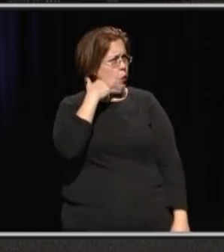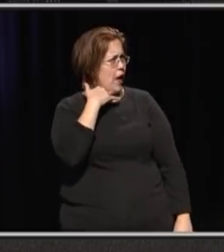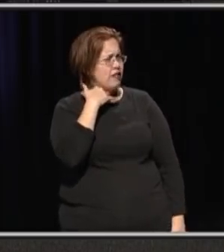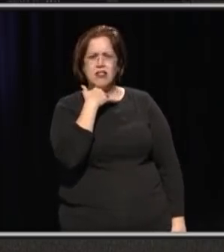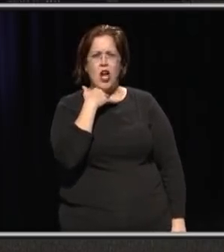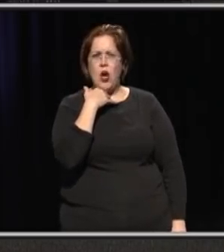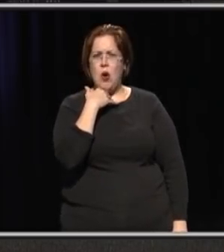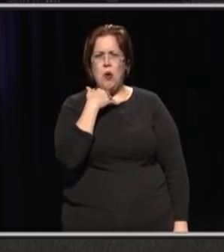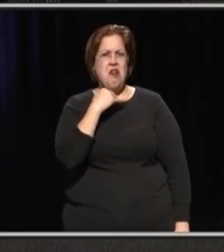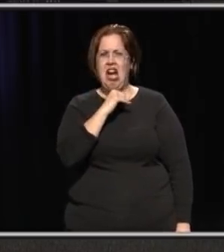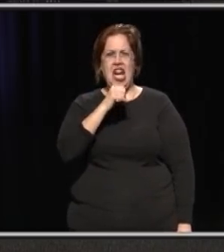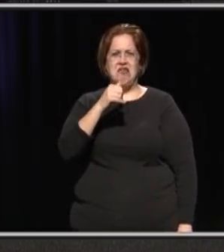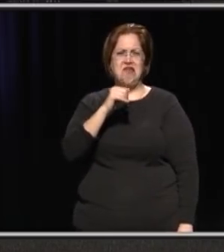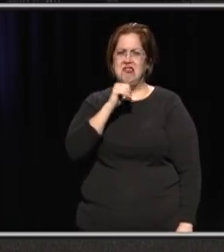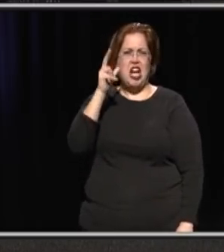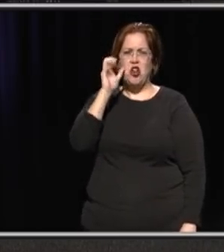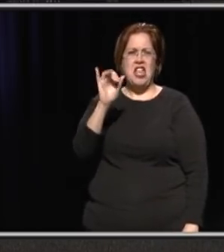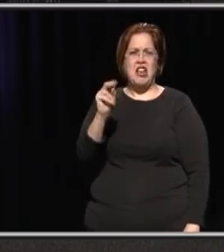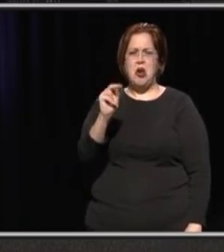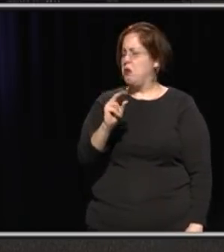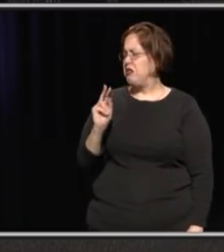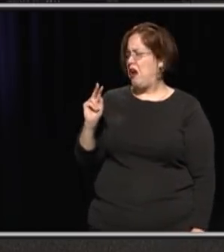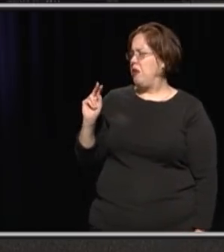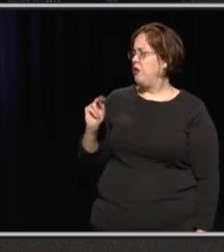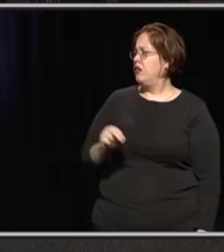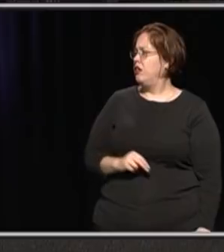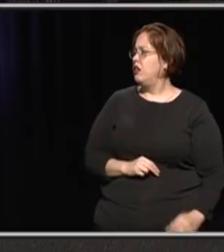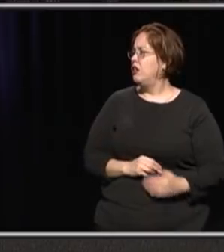No. I'm not aware of the disease, no.